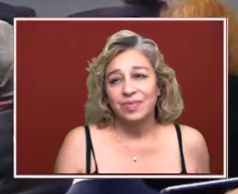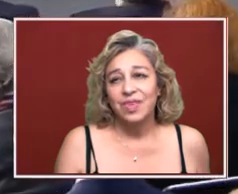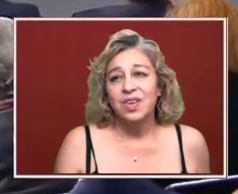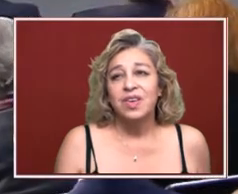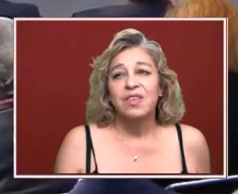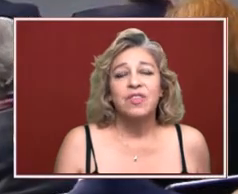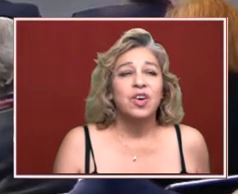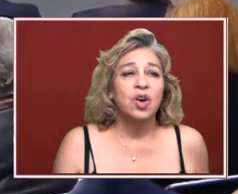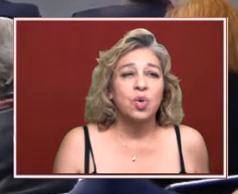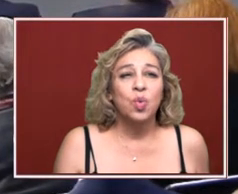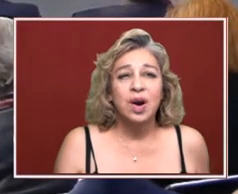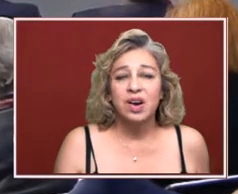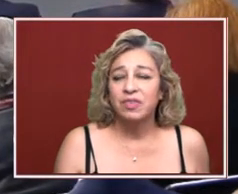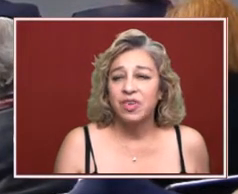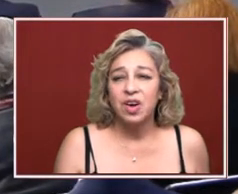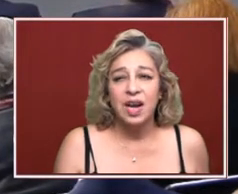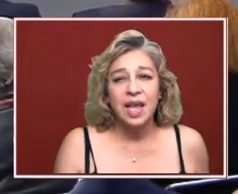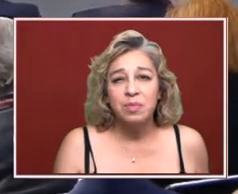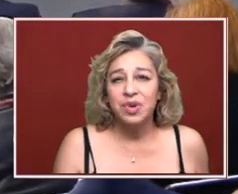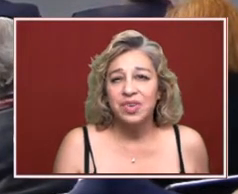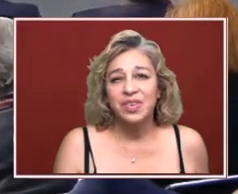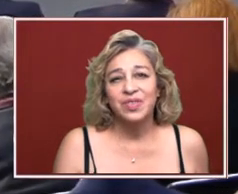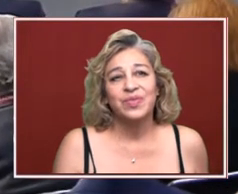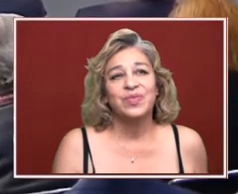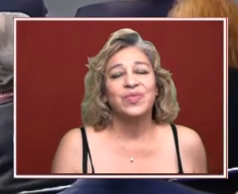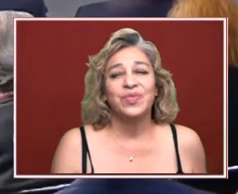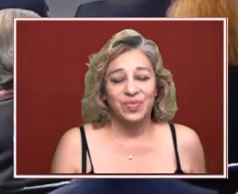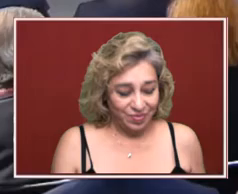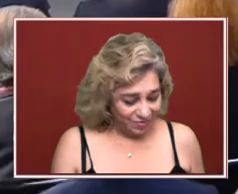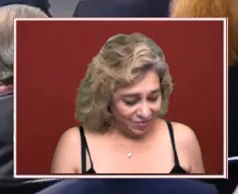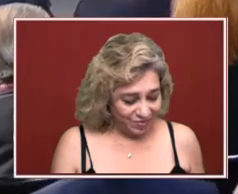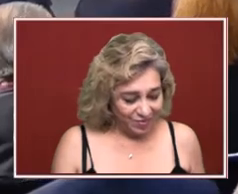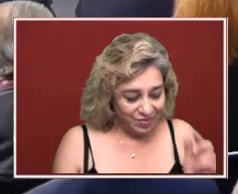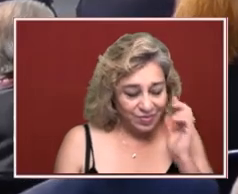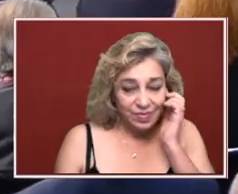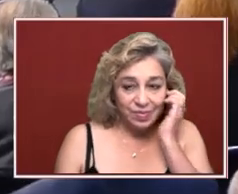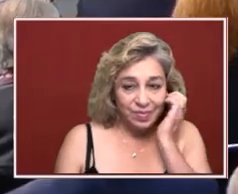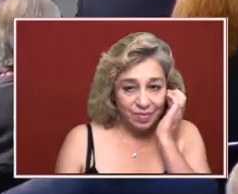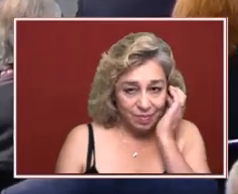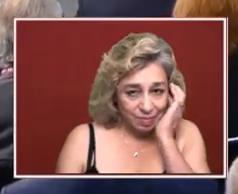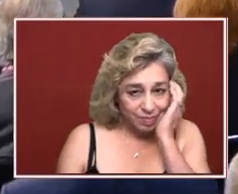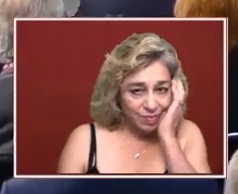trabajo. For her work, for her labor.